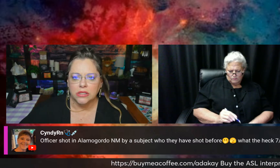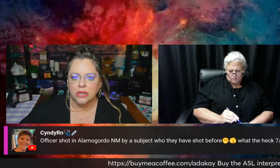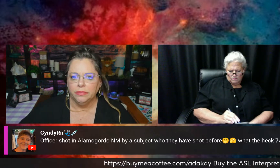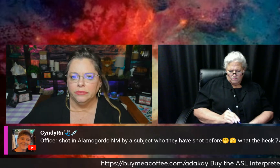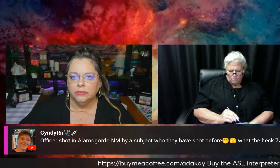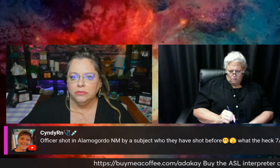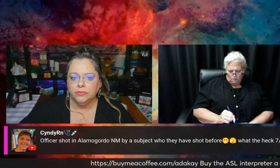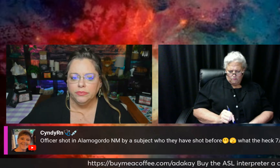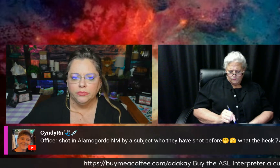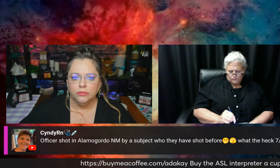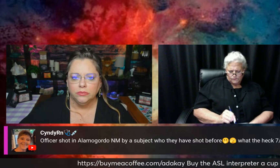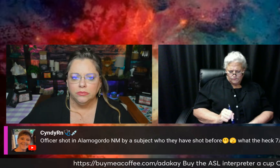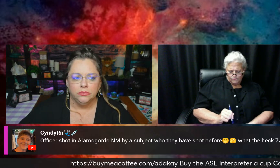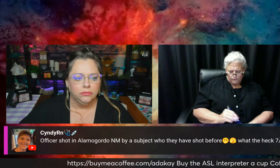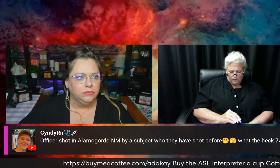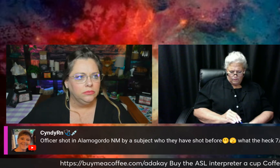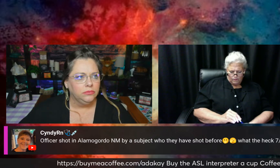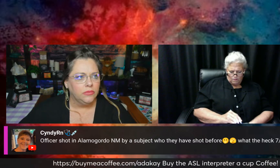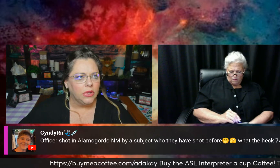look this up.